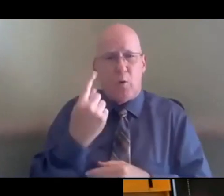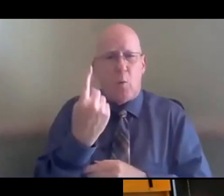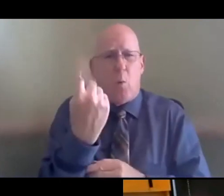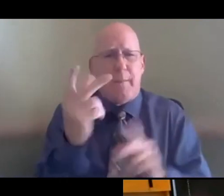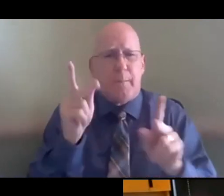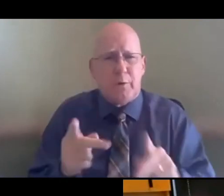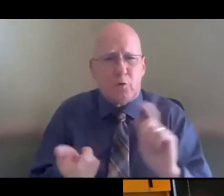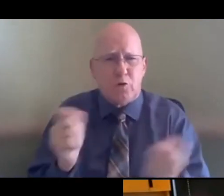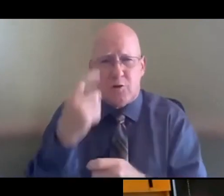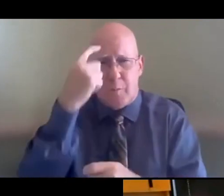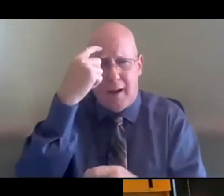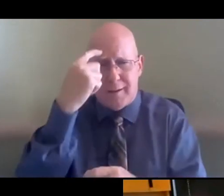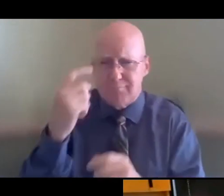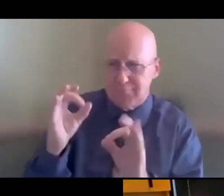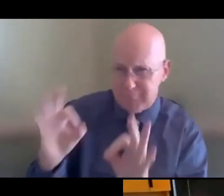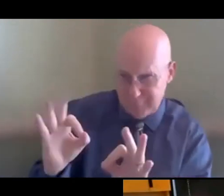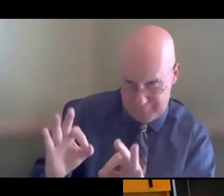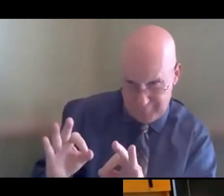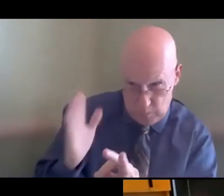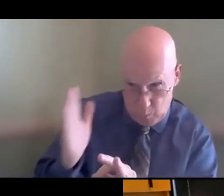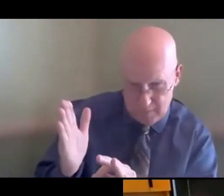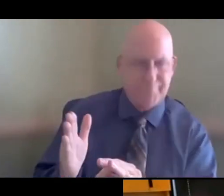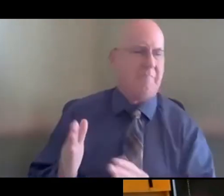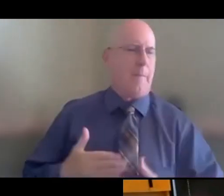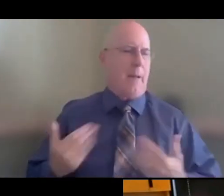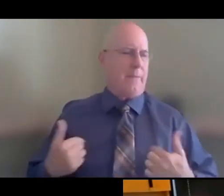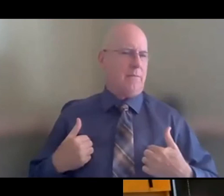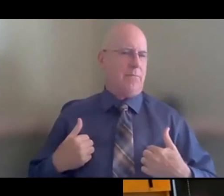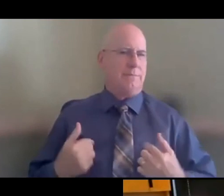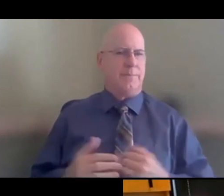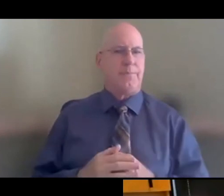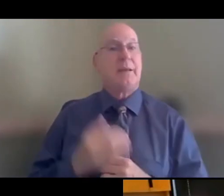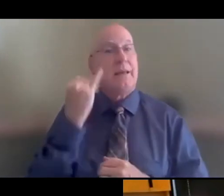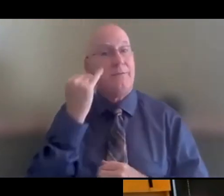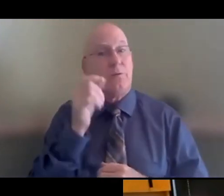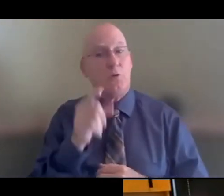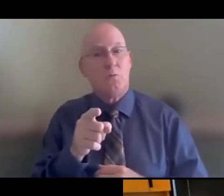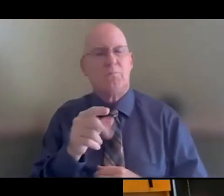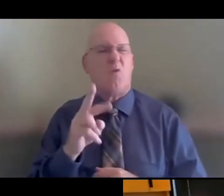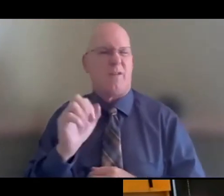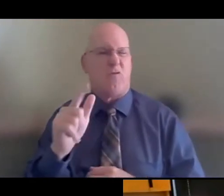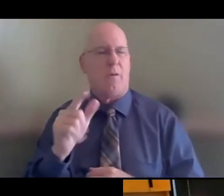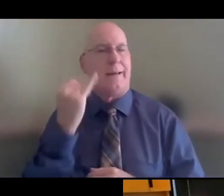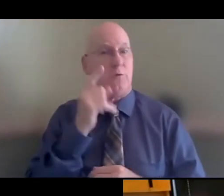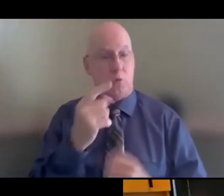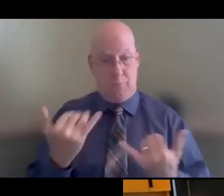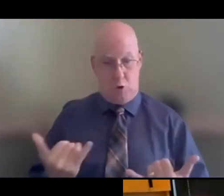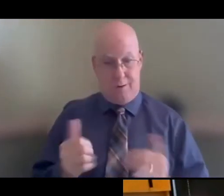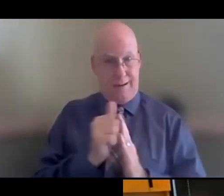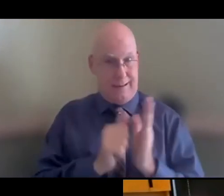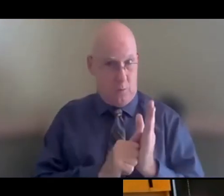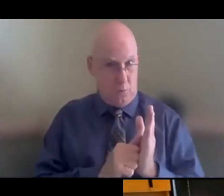happy. That's right. And so if you are a current account holder or thinking about becoming one, or of course an